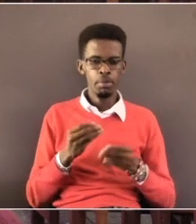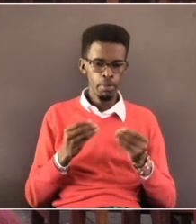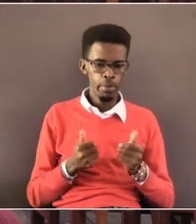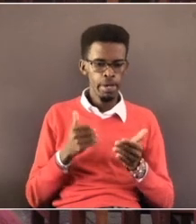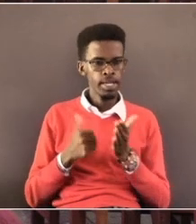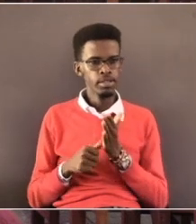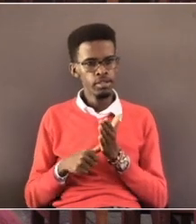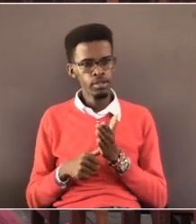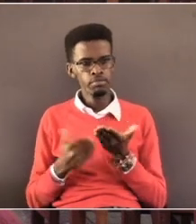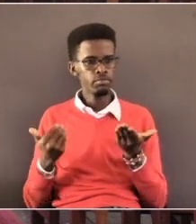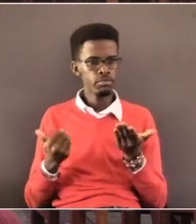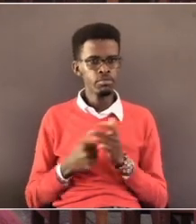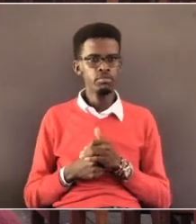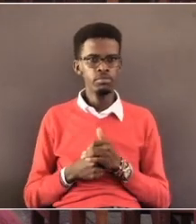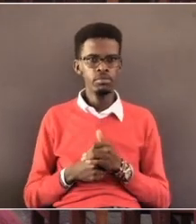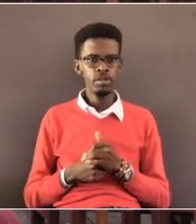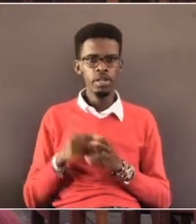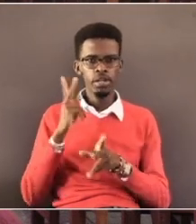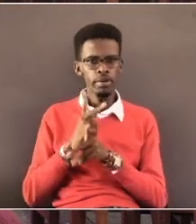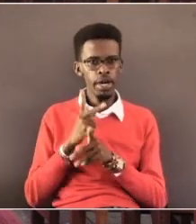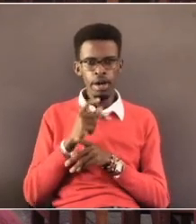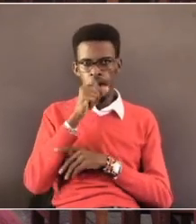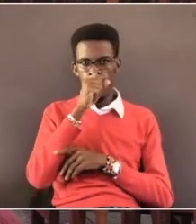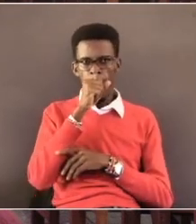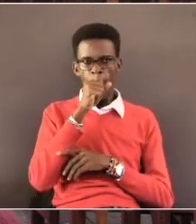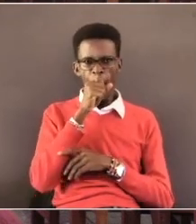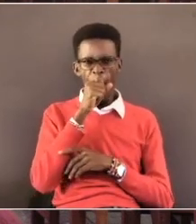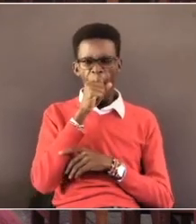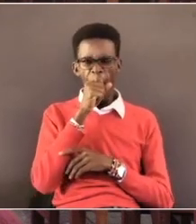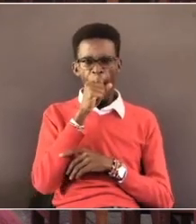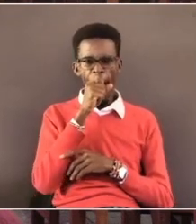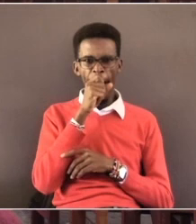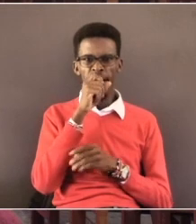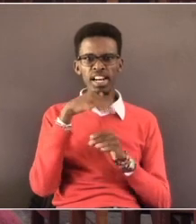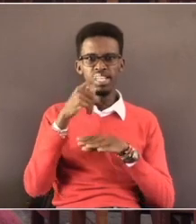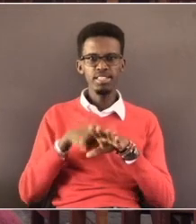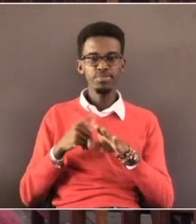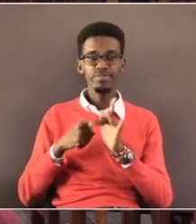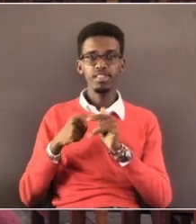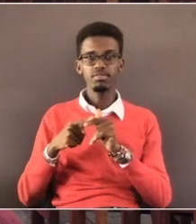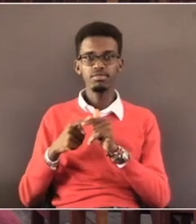you brush it under the carpet, sweep it under the carpet, the next time